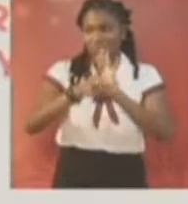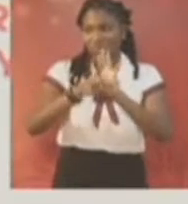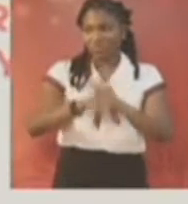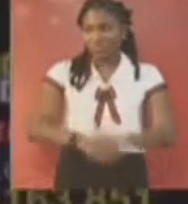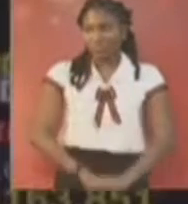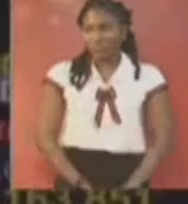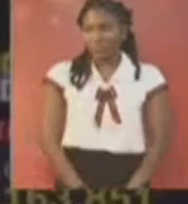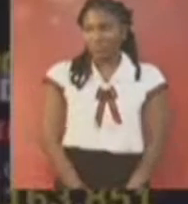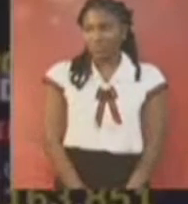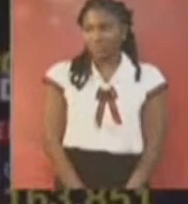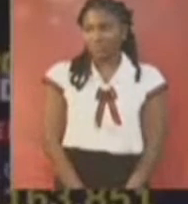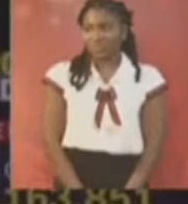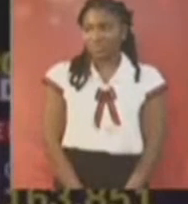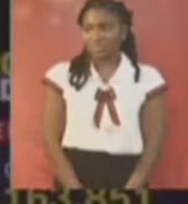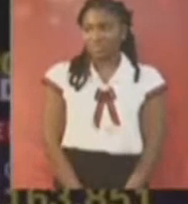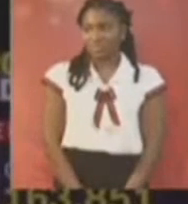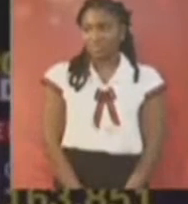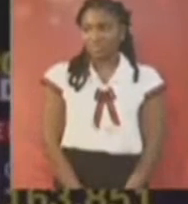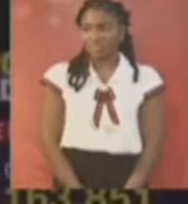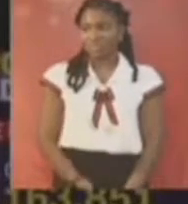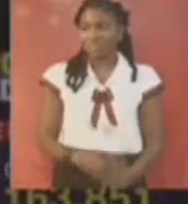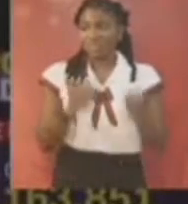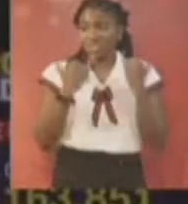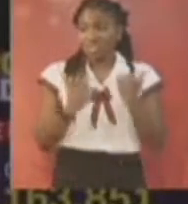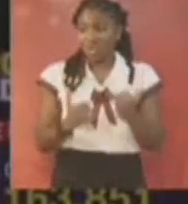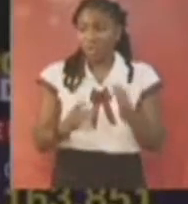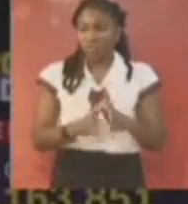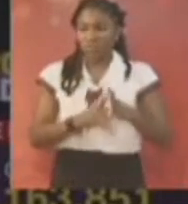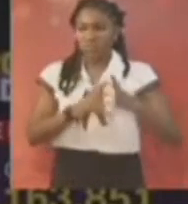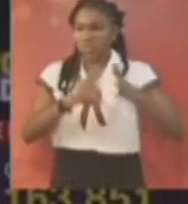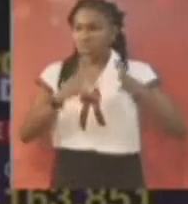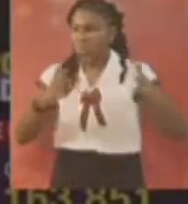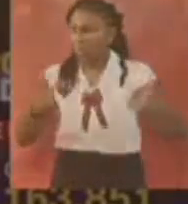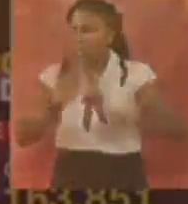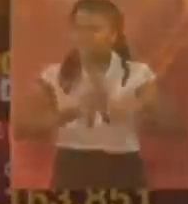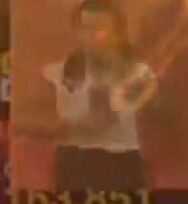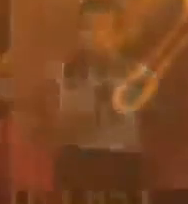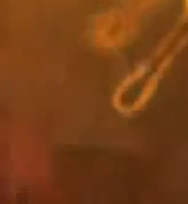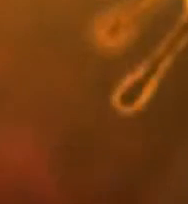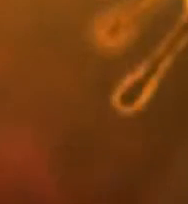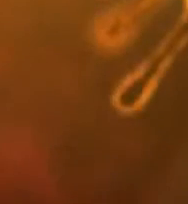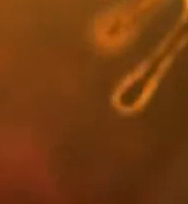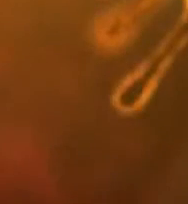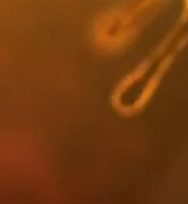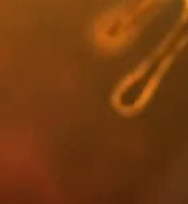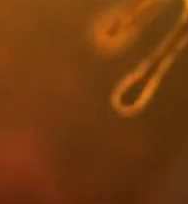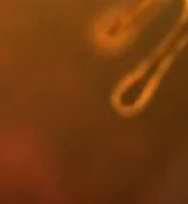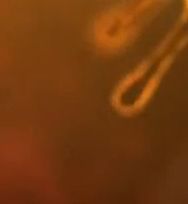I know that there are so many people that are going through dark times right now.